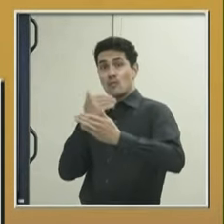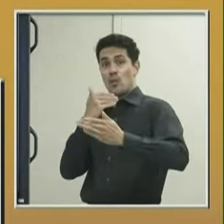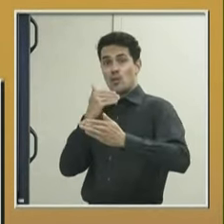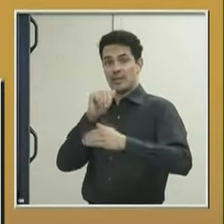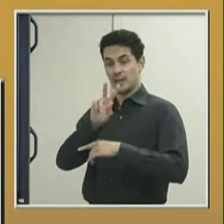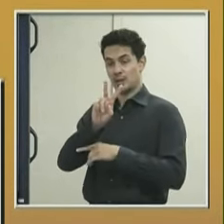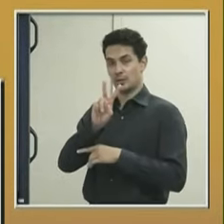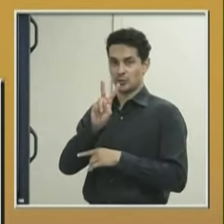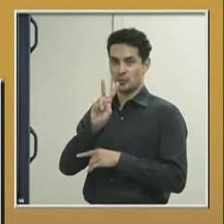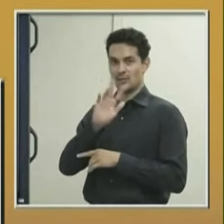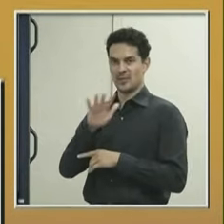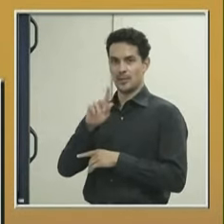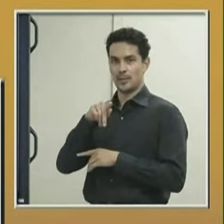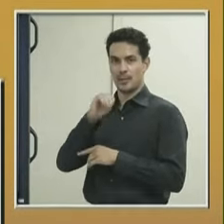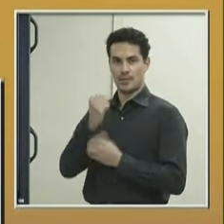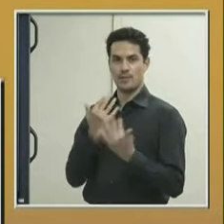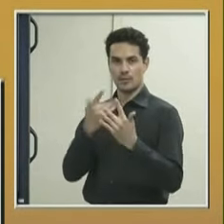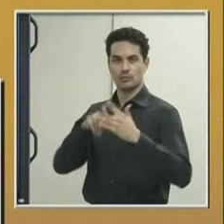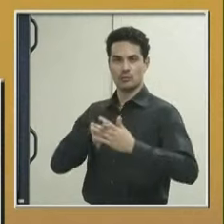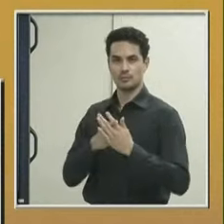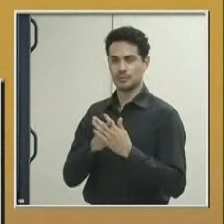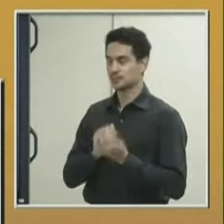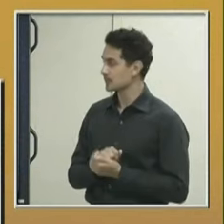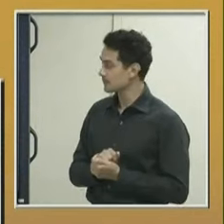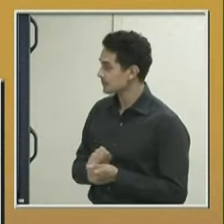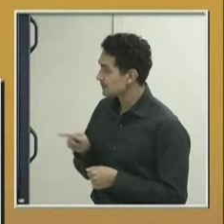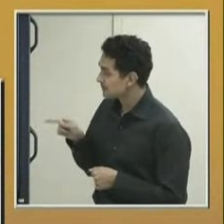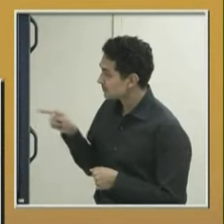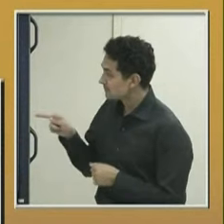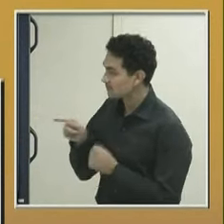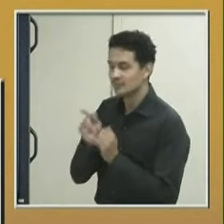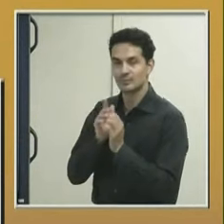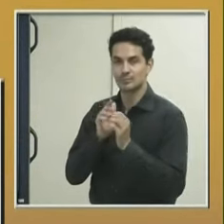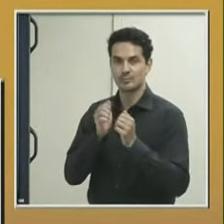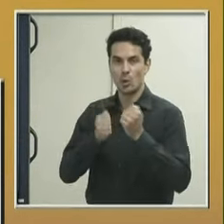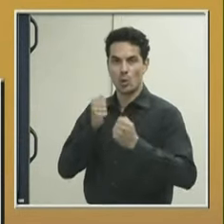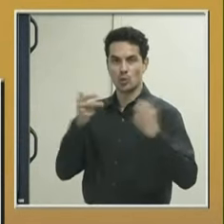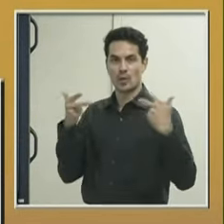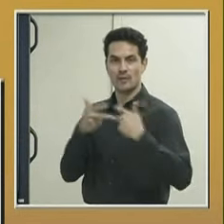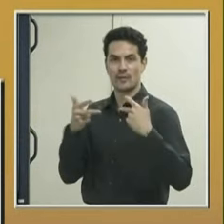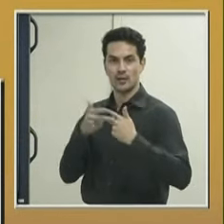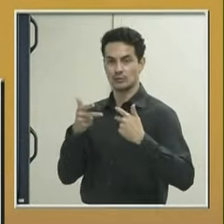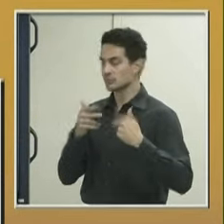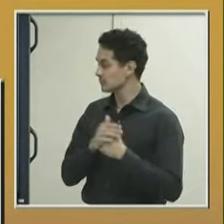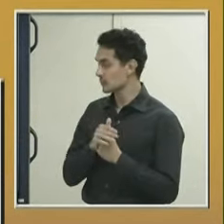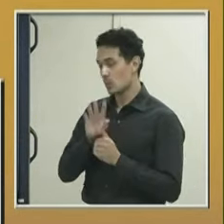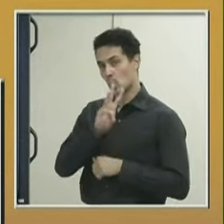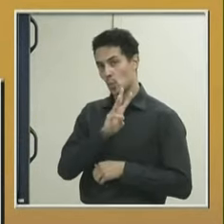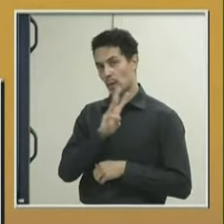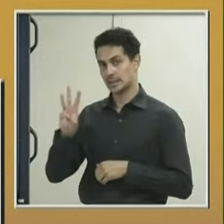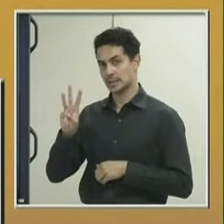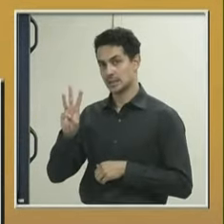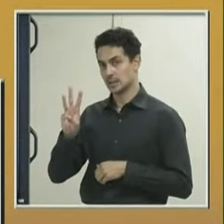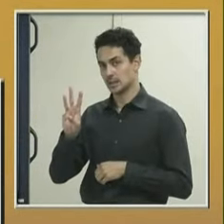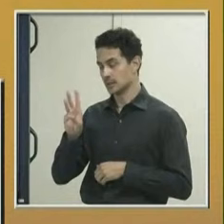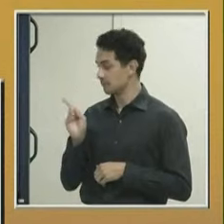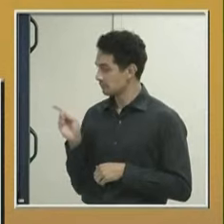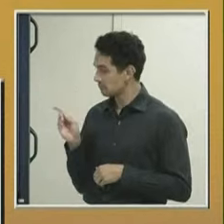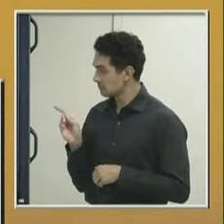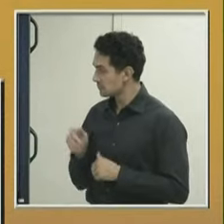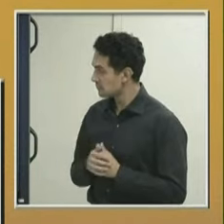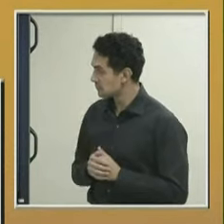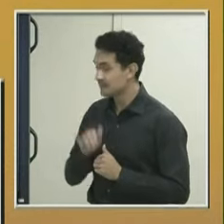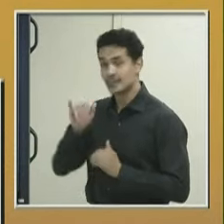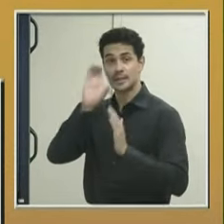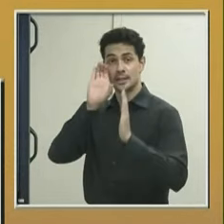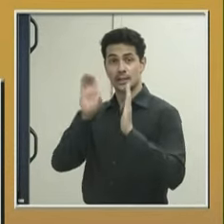off. And this is the traffic on Lahaina Luna Road coming westbound. And so the image